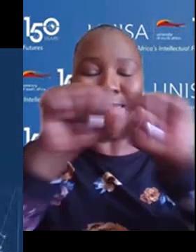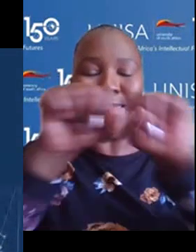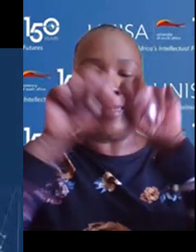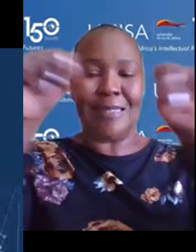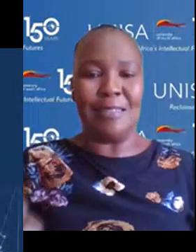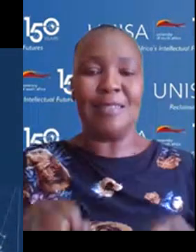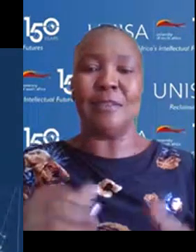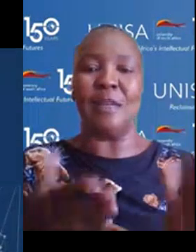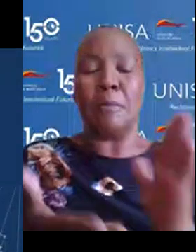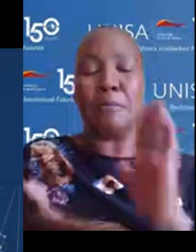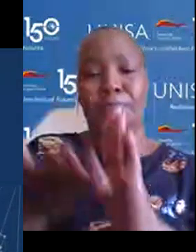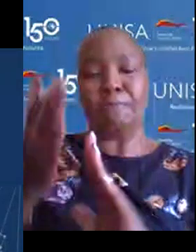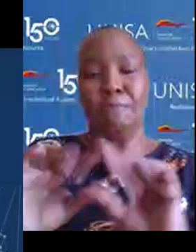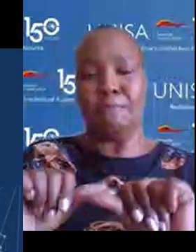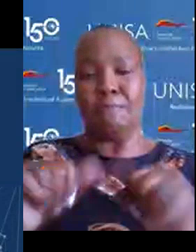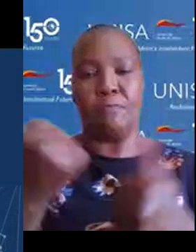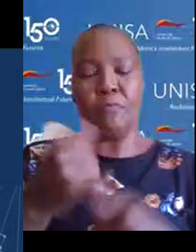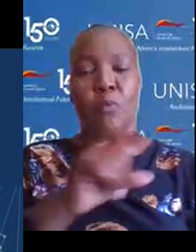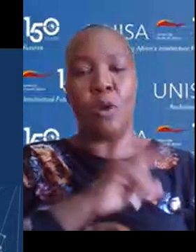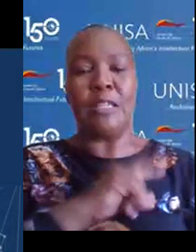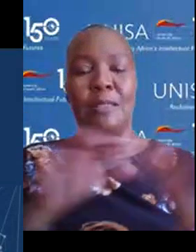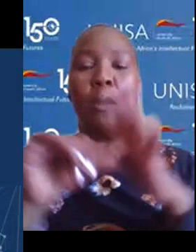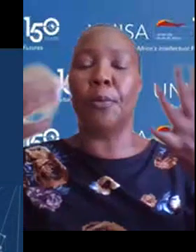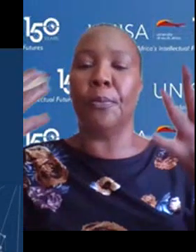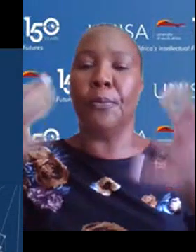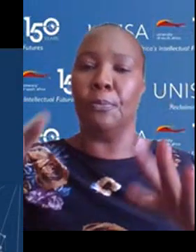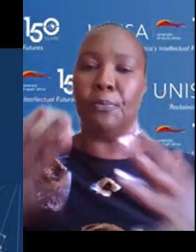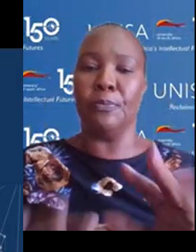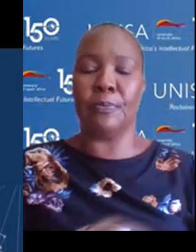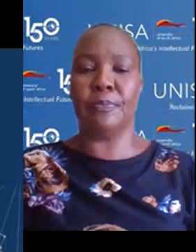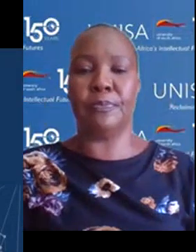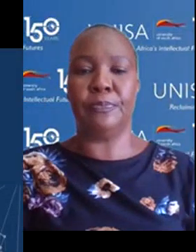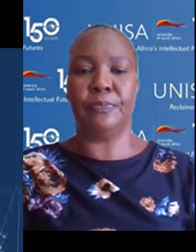date, because that will definitely be quite important.